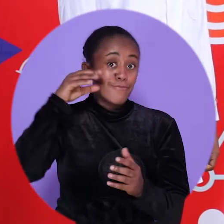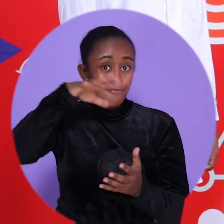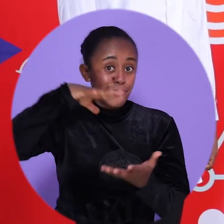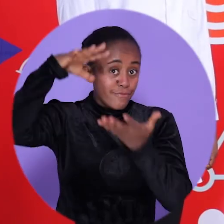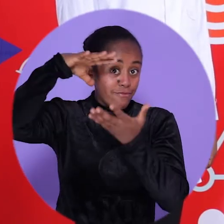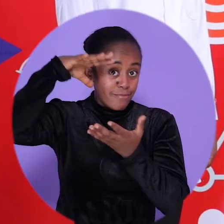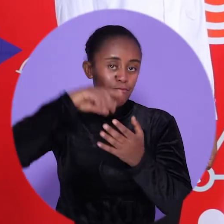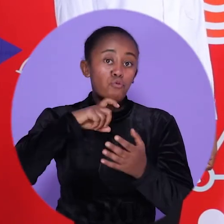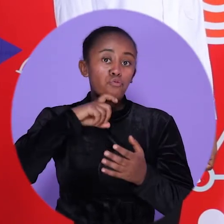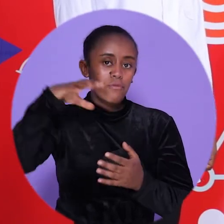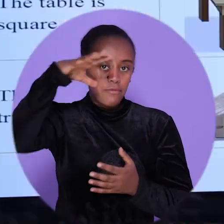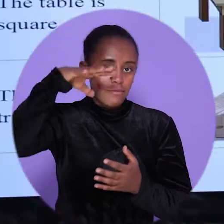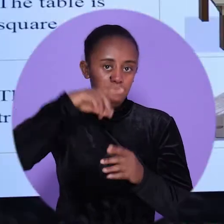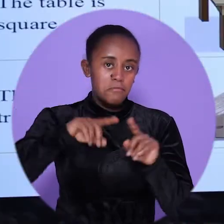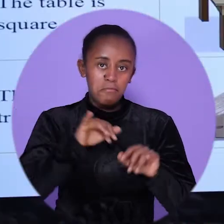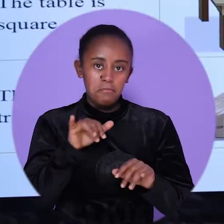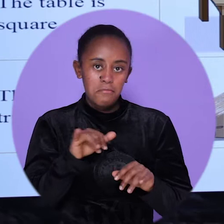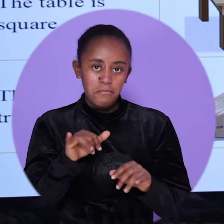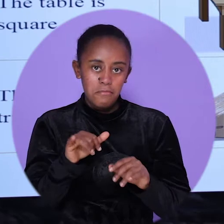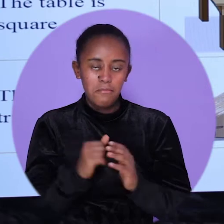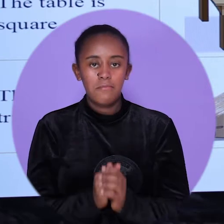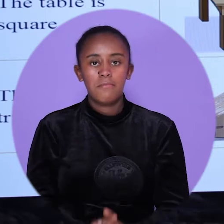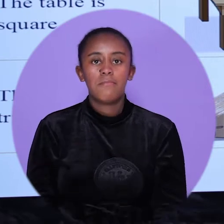roof is a triangle.